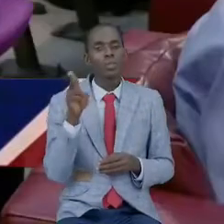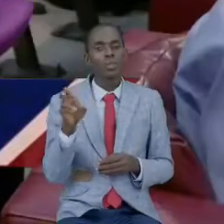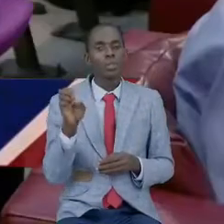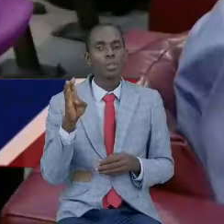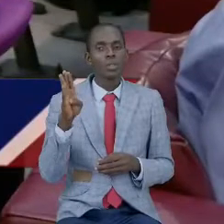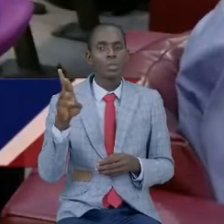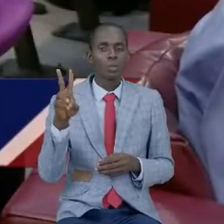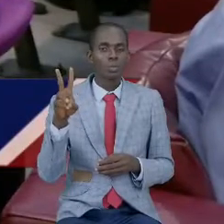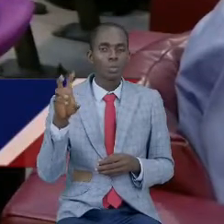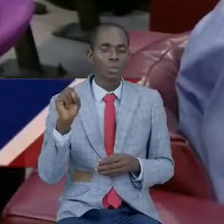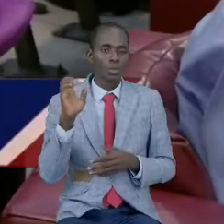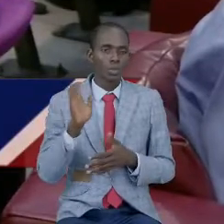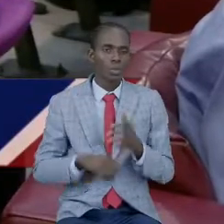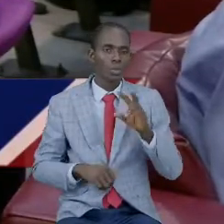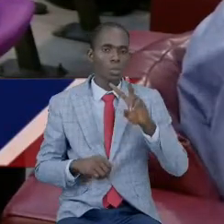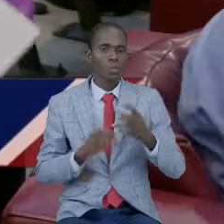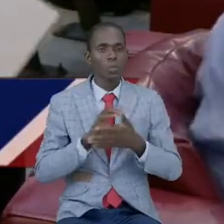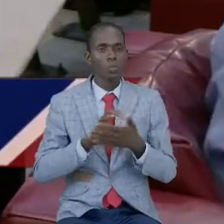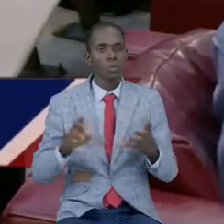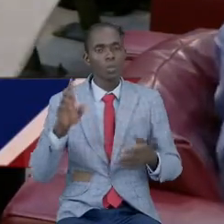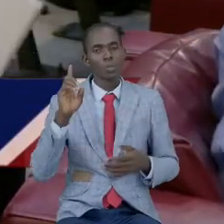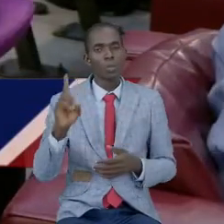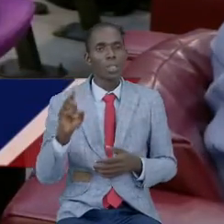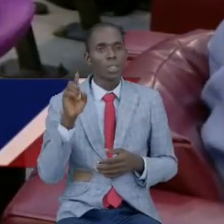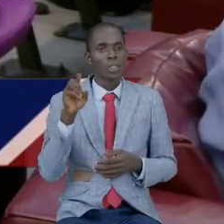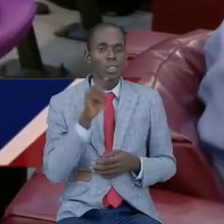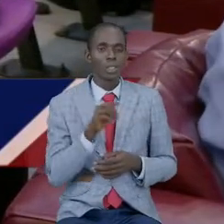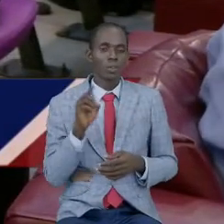1, Hebrews 2 verse 1,